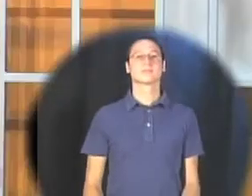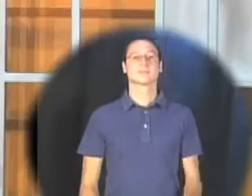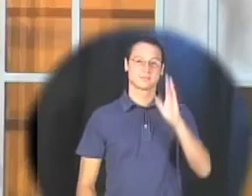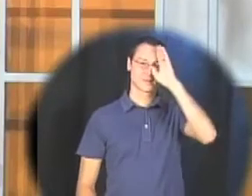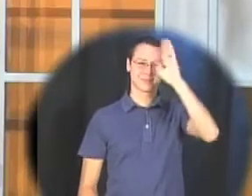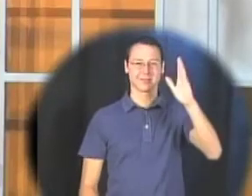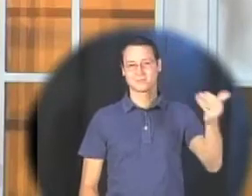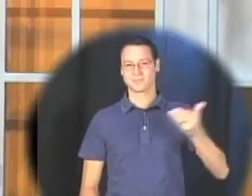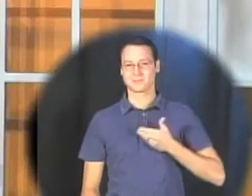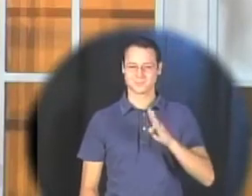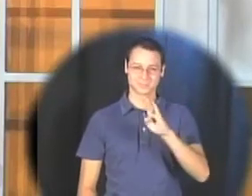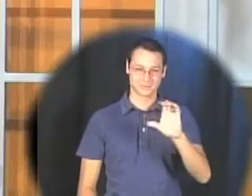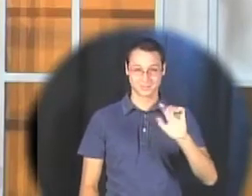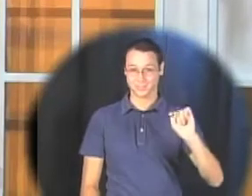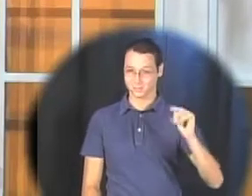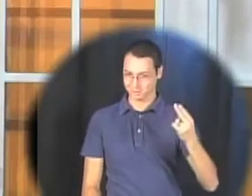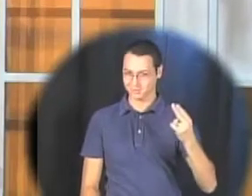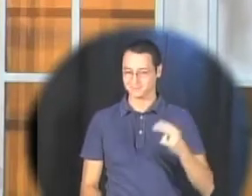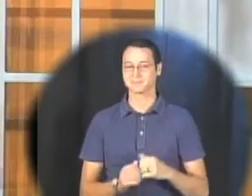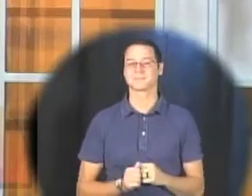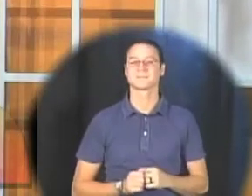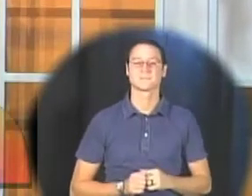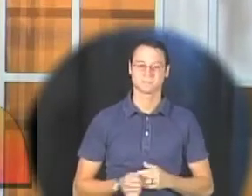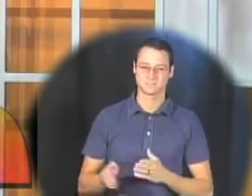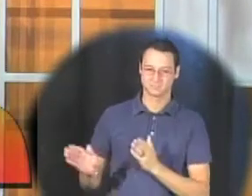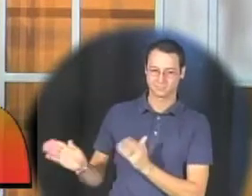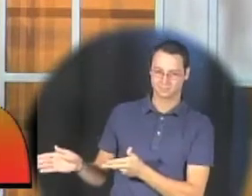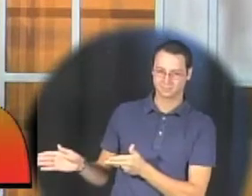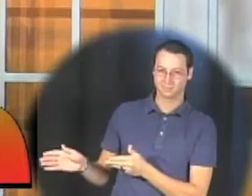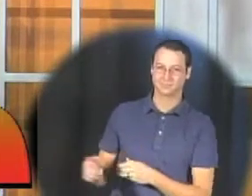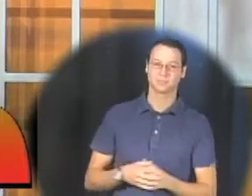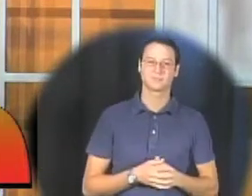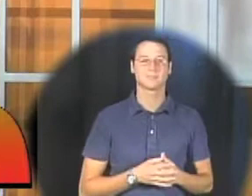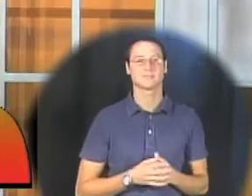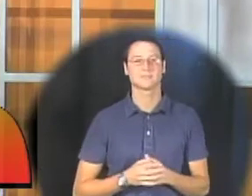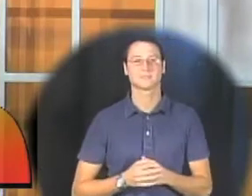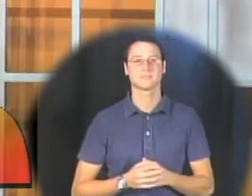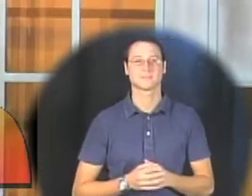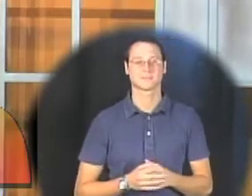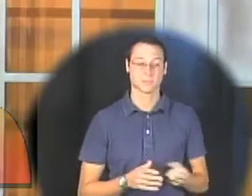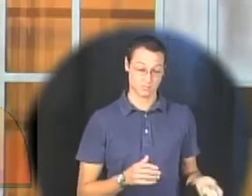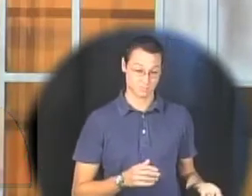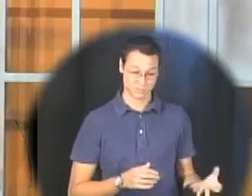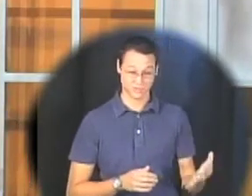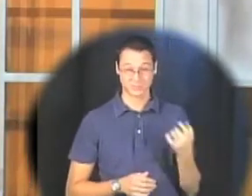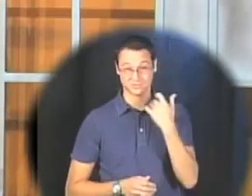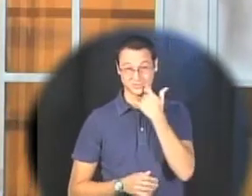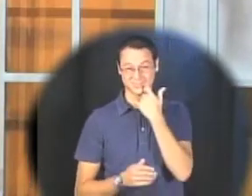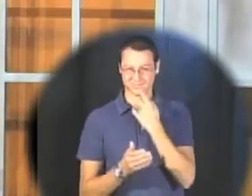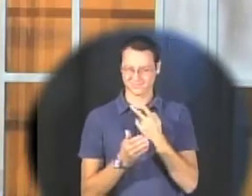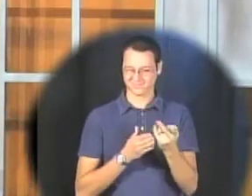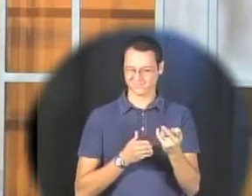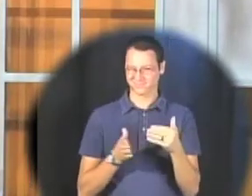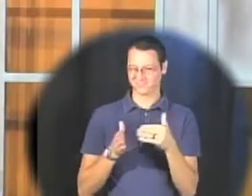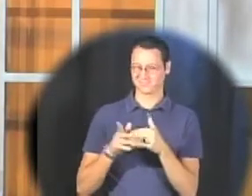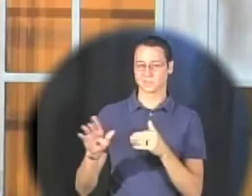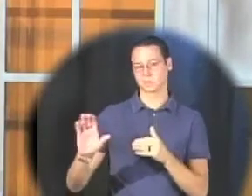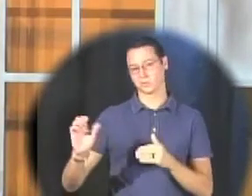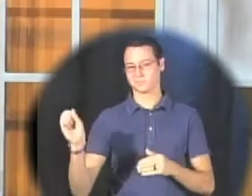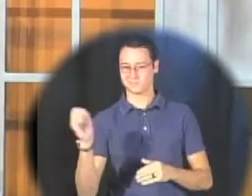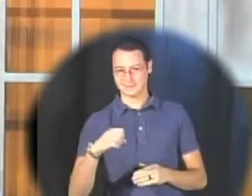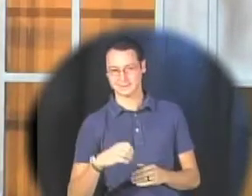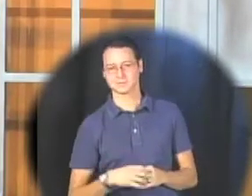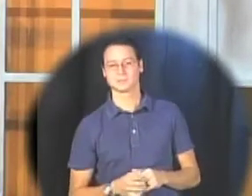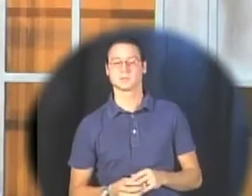Hi Braves, welcome to BBC Sports Thursday. I'm Nick Altensee. Boone Bowling lost to Colonial. The boys team lost with scores of